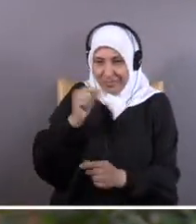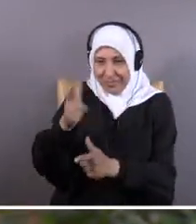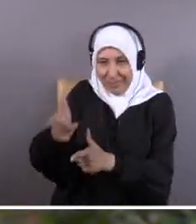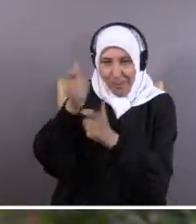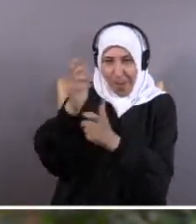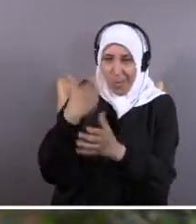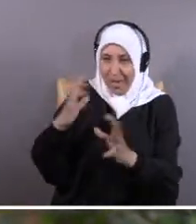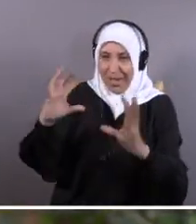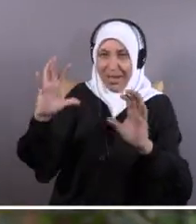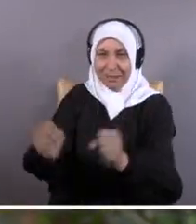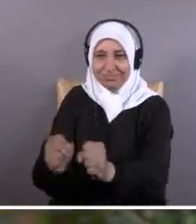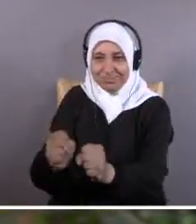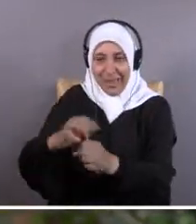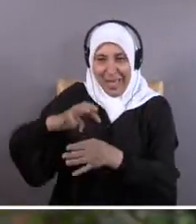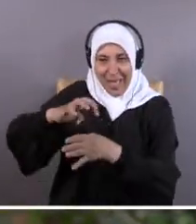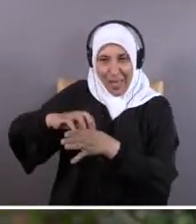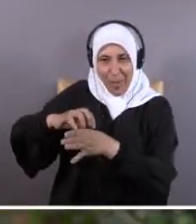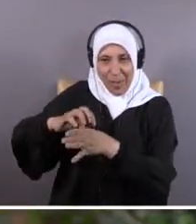when